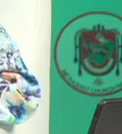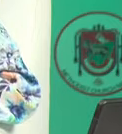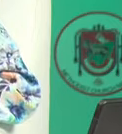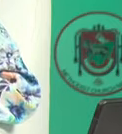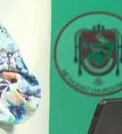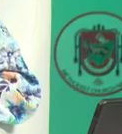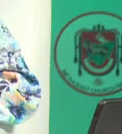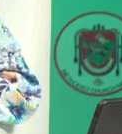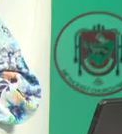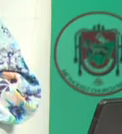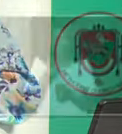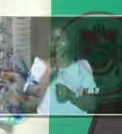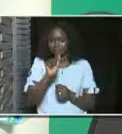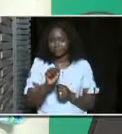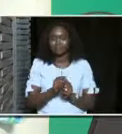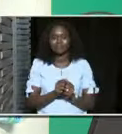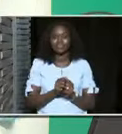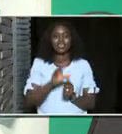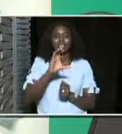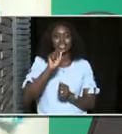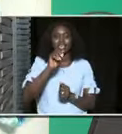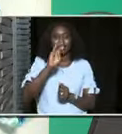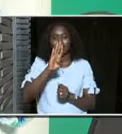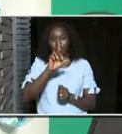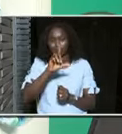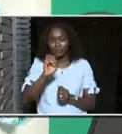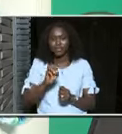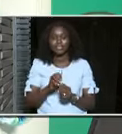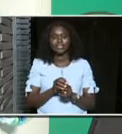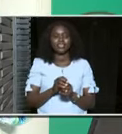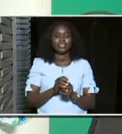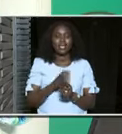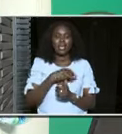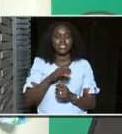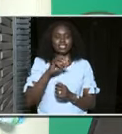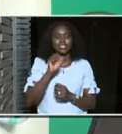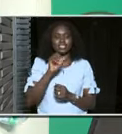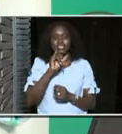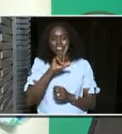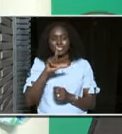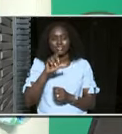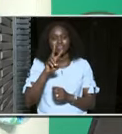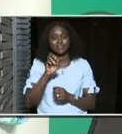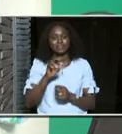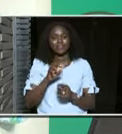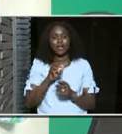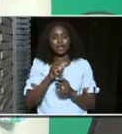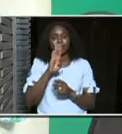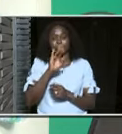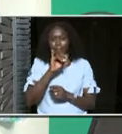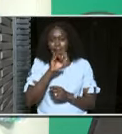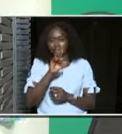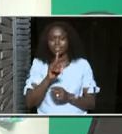Television Authority, Cable Entertainment, Zikoko Citizen, Silverbird Television, FRCN, Radio